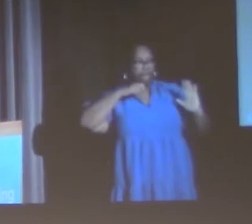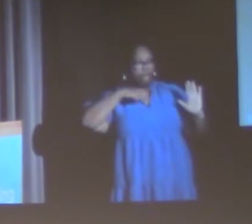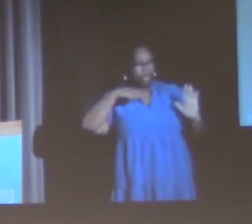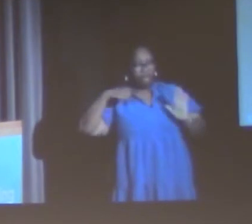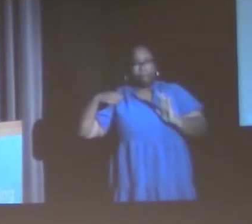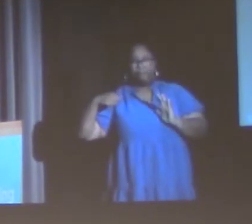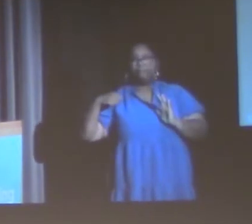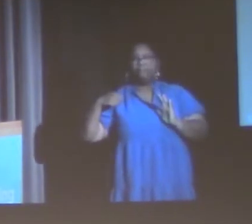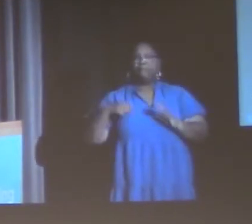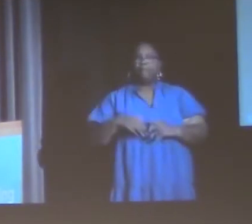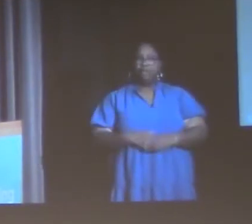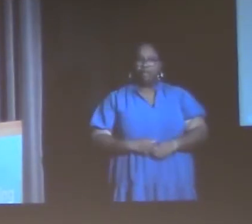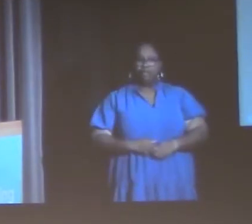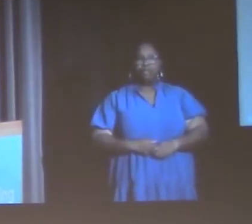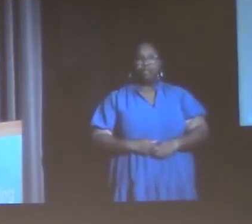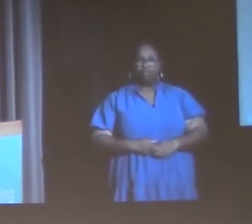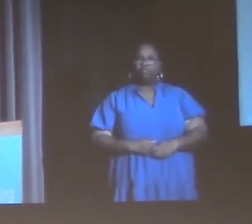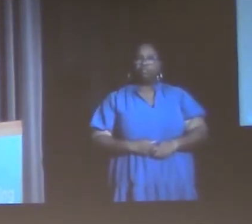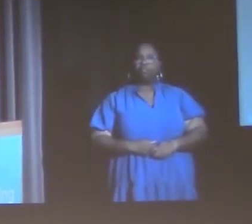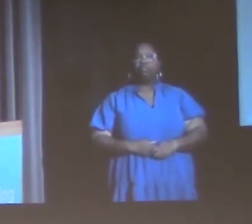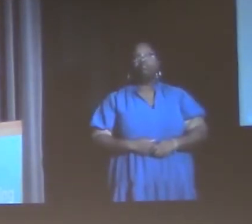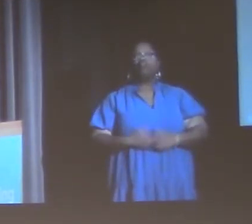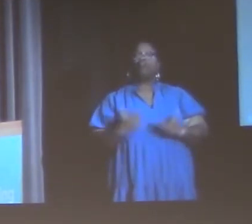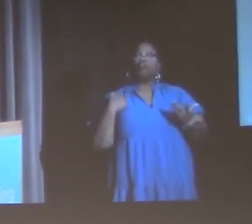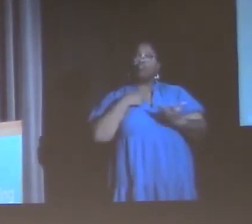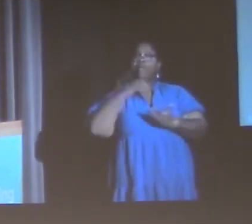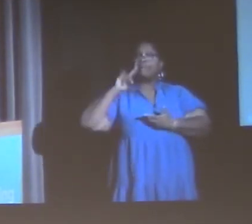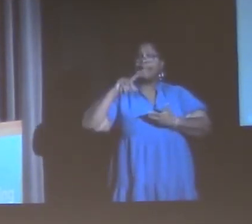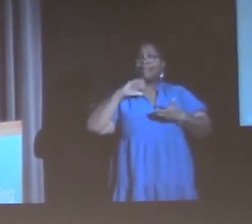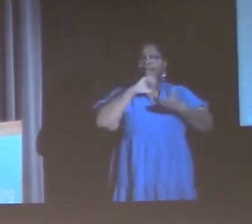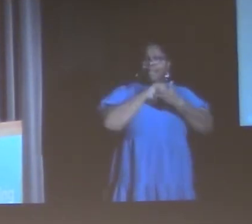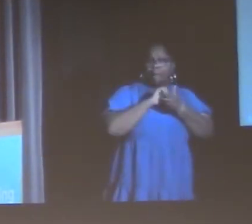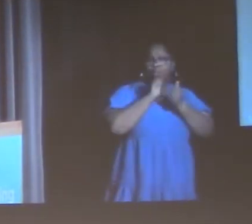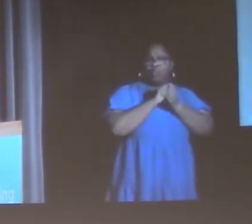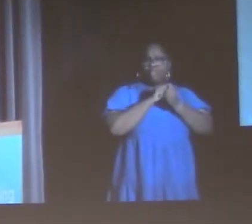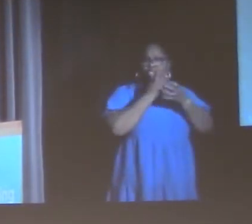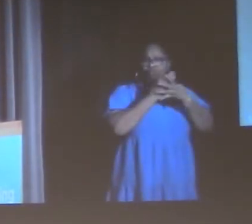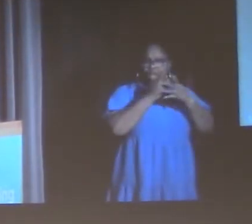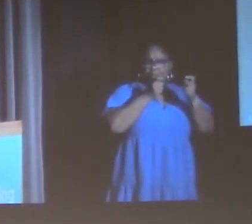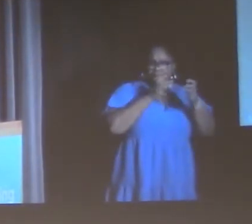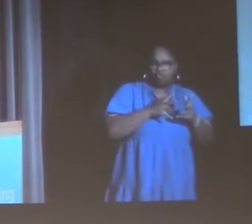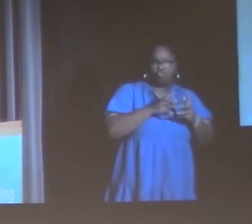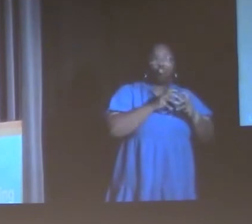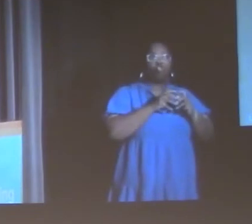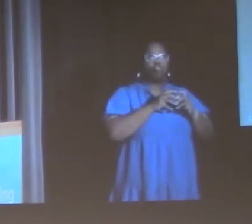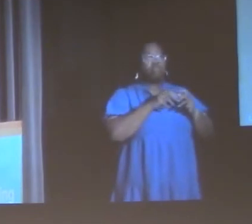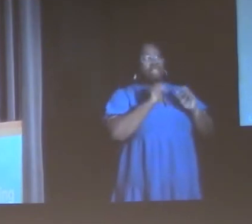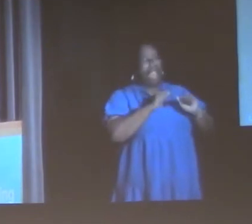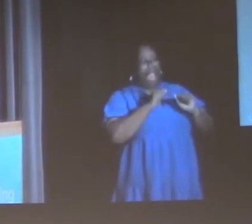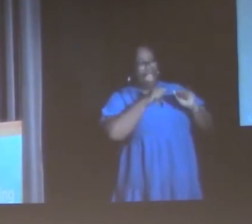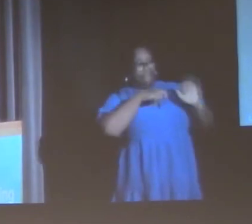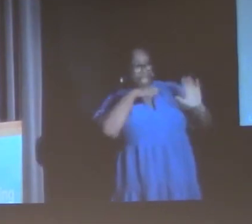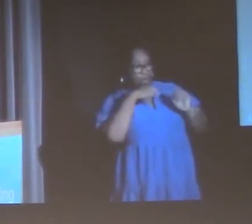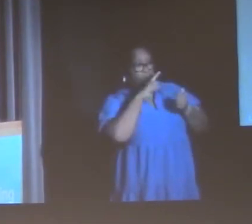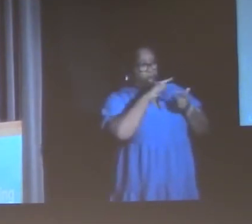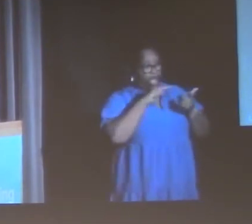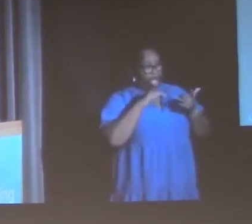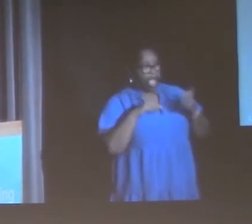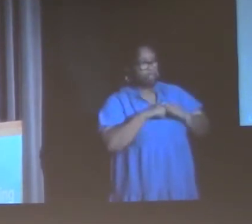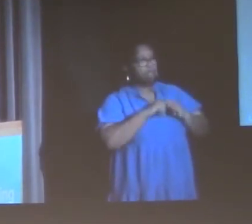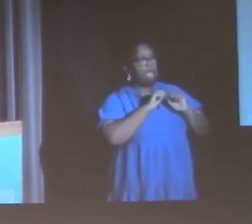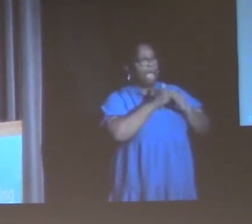We had also some collaboration with the manager of the jail of what we can film, what information can be